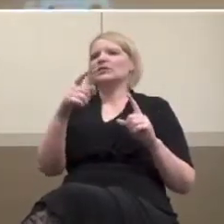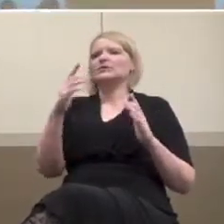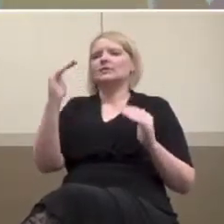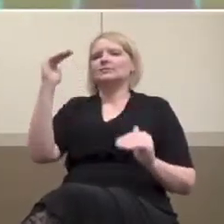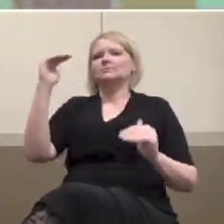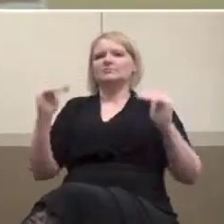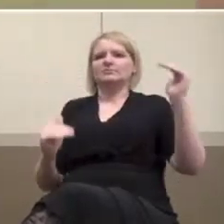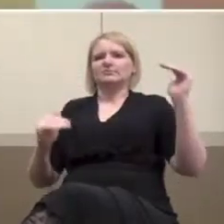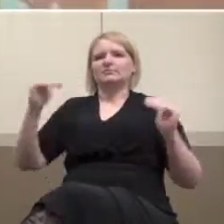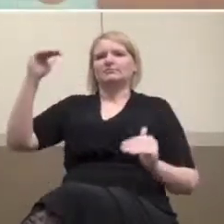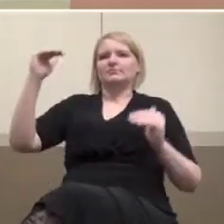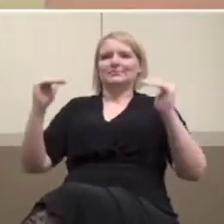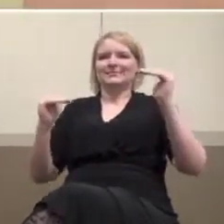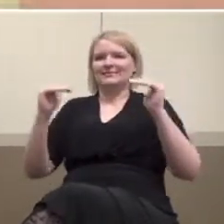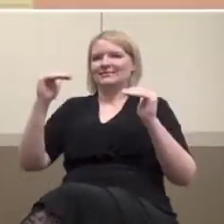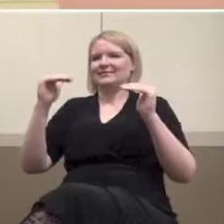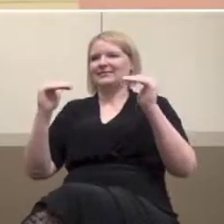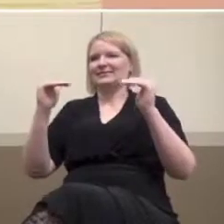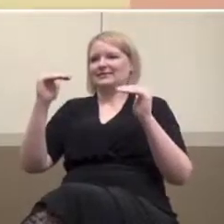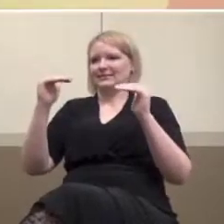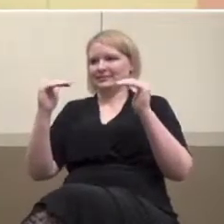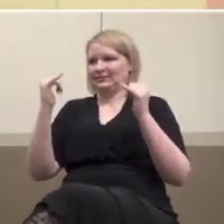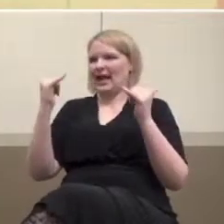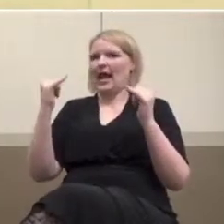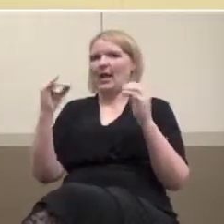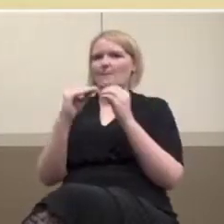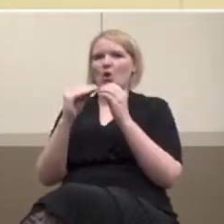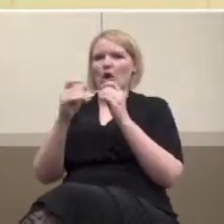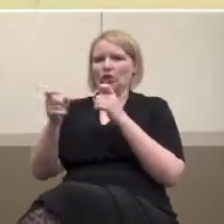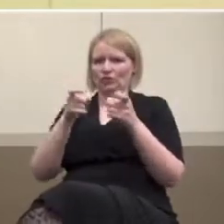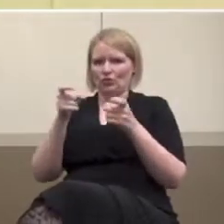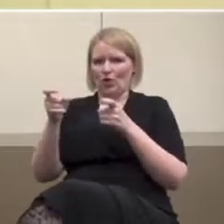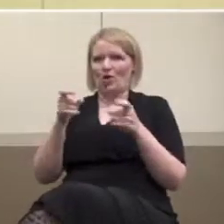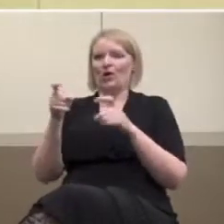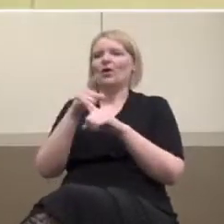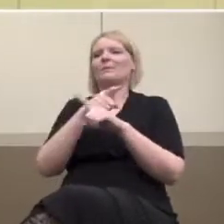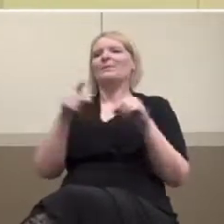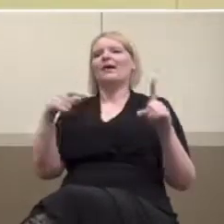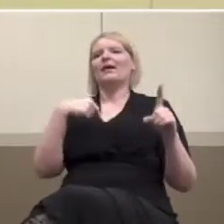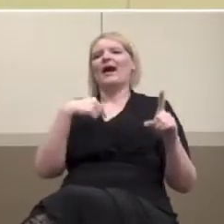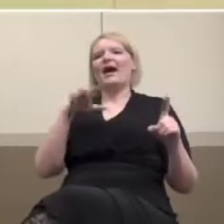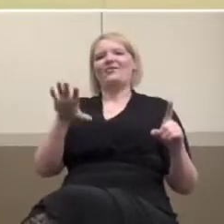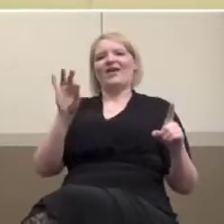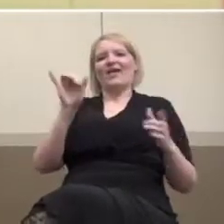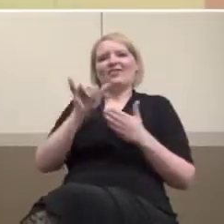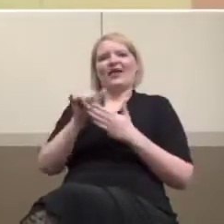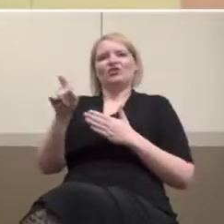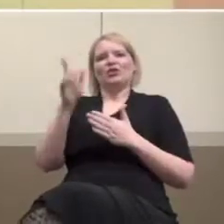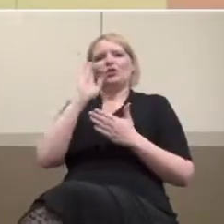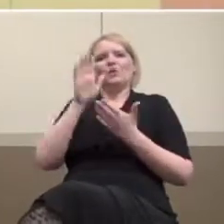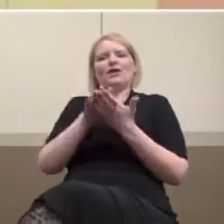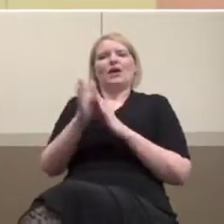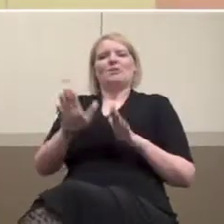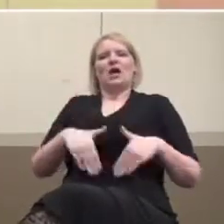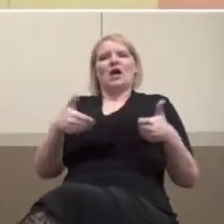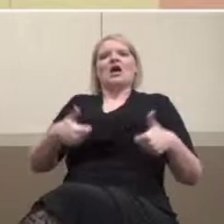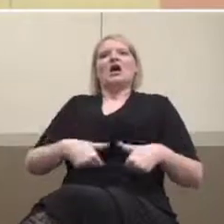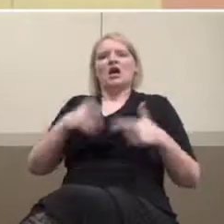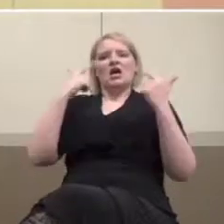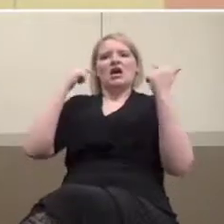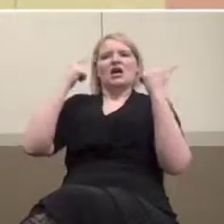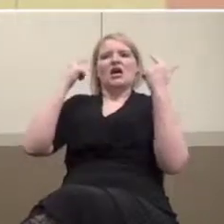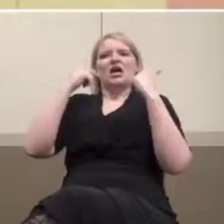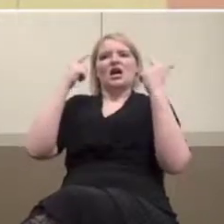I feel like they're more under control. But I would find that she would be so upset and crying, and she